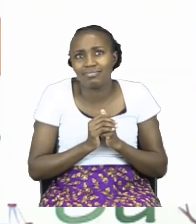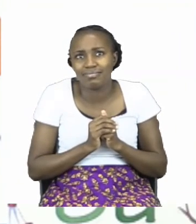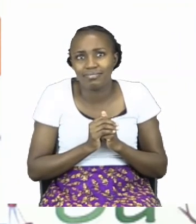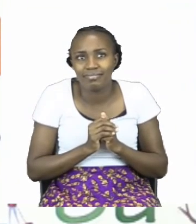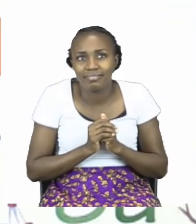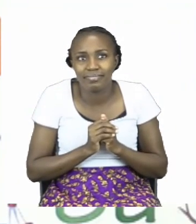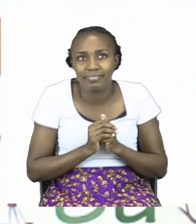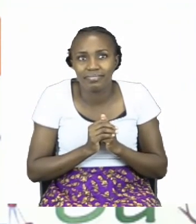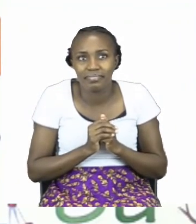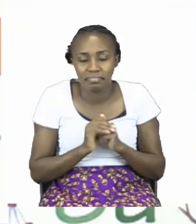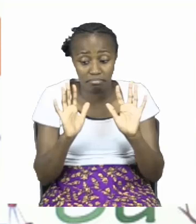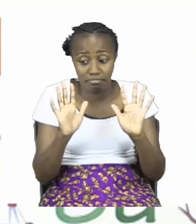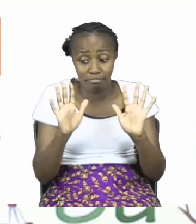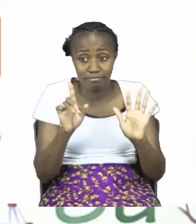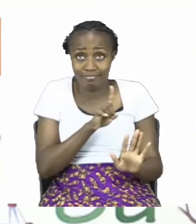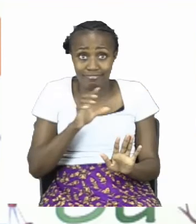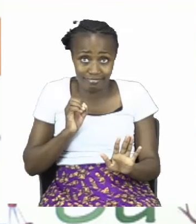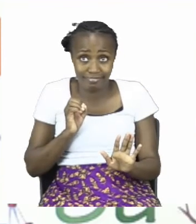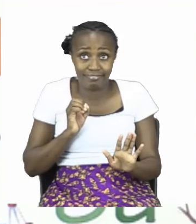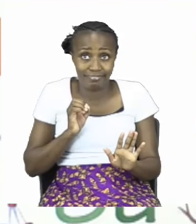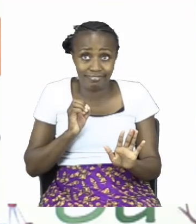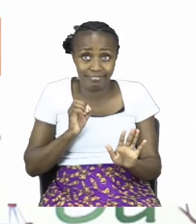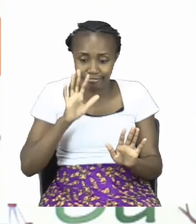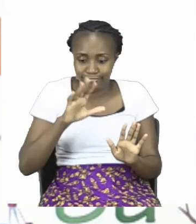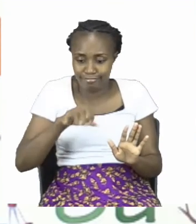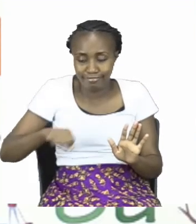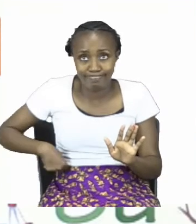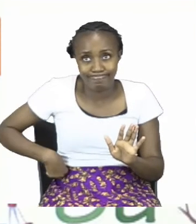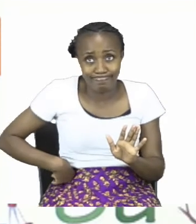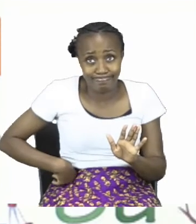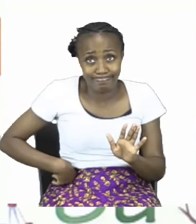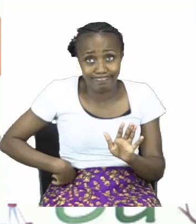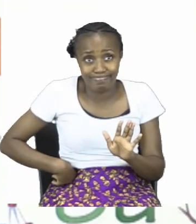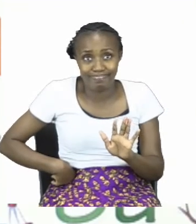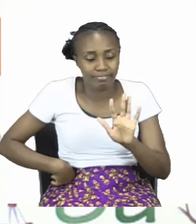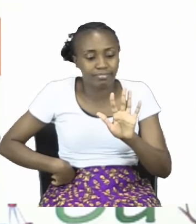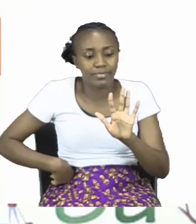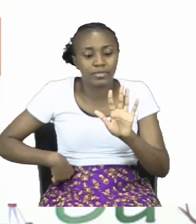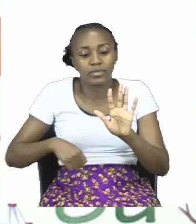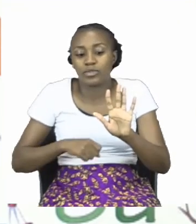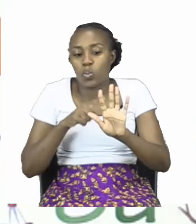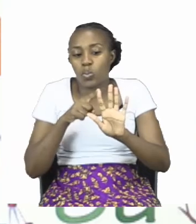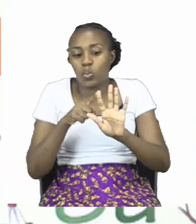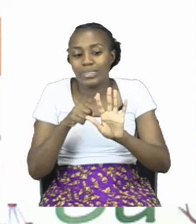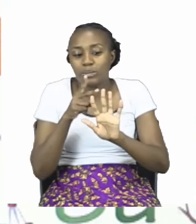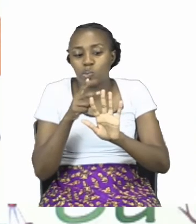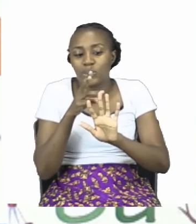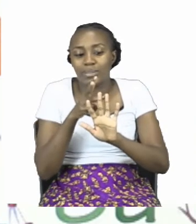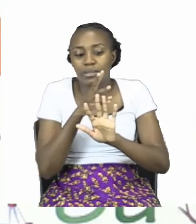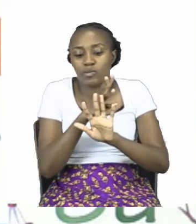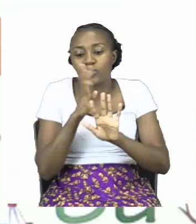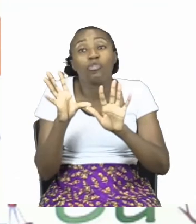number. So we say we have 10 and we're going to take away 5. Let's go. 1, 2,